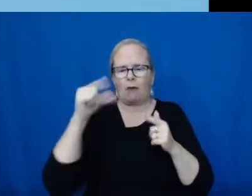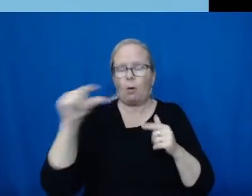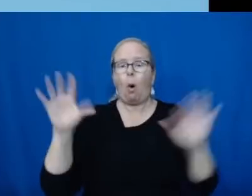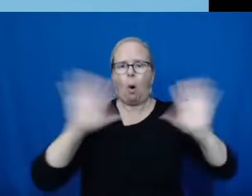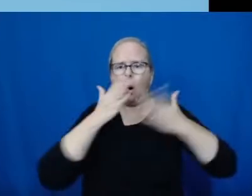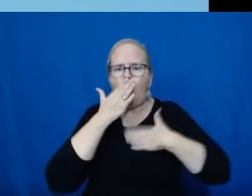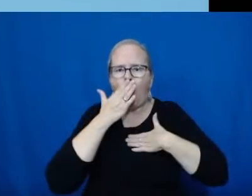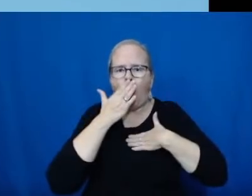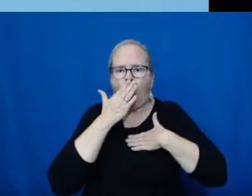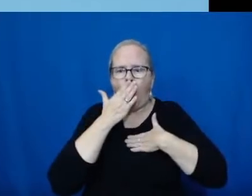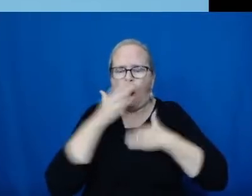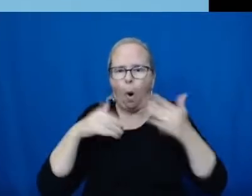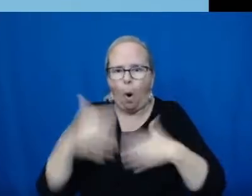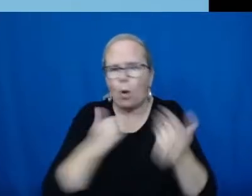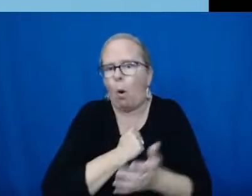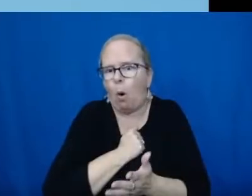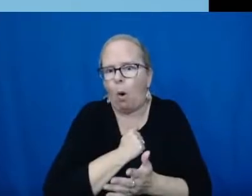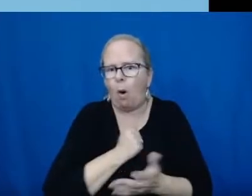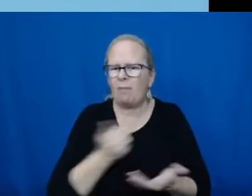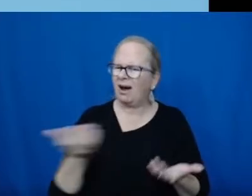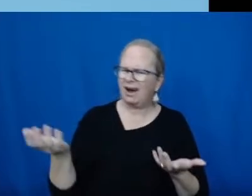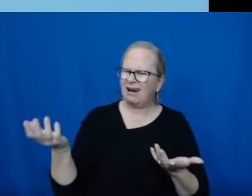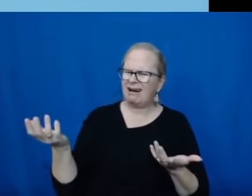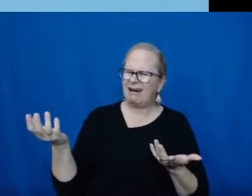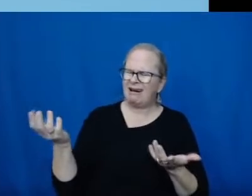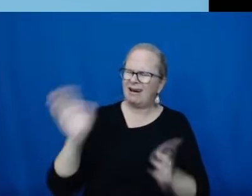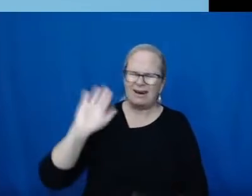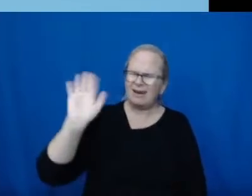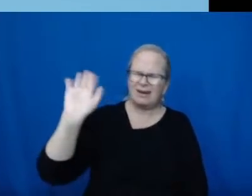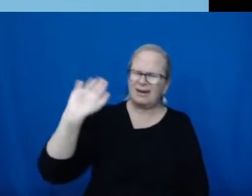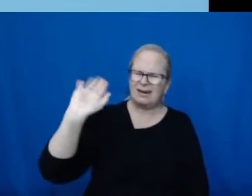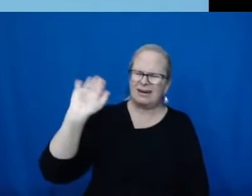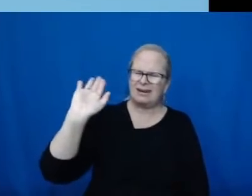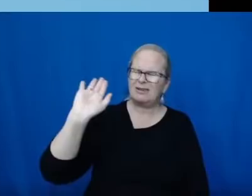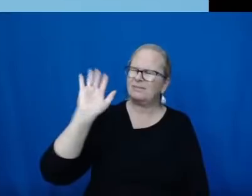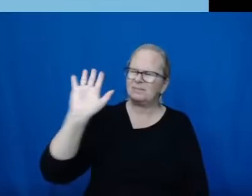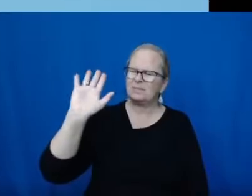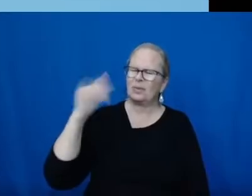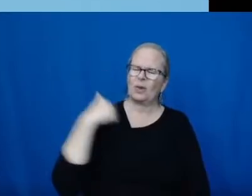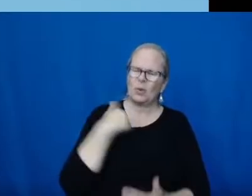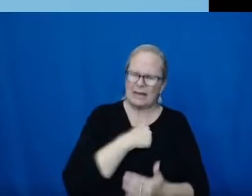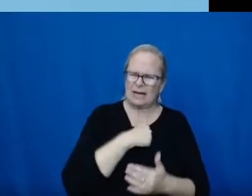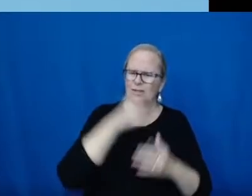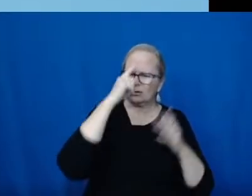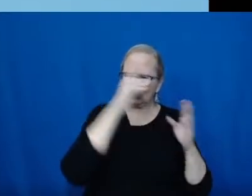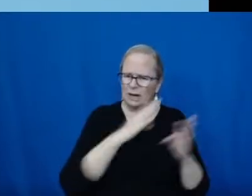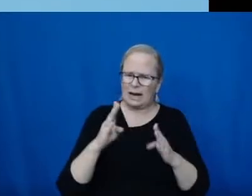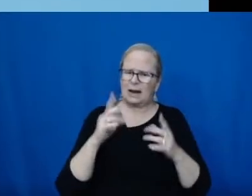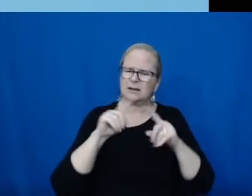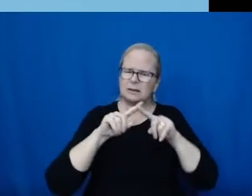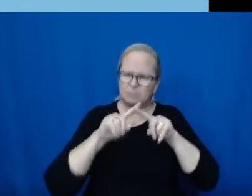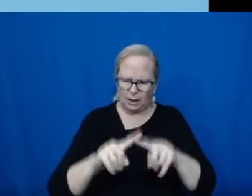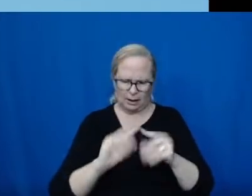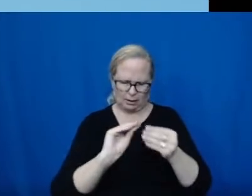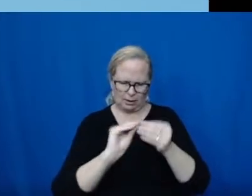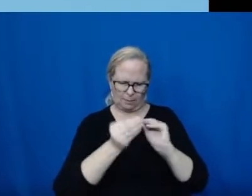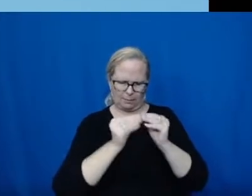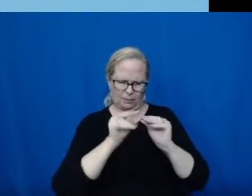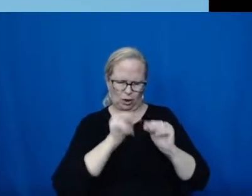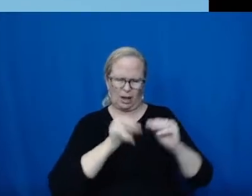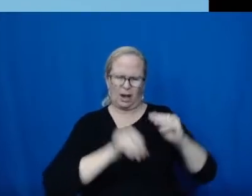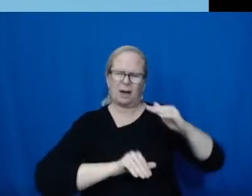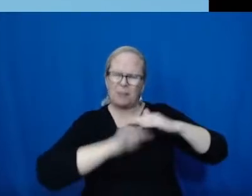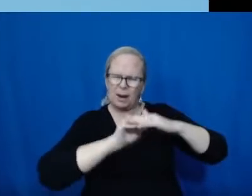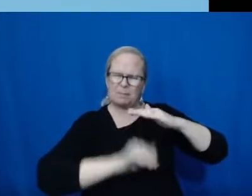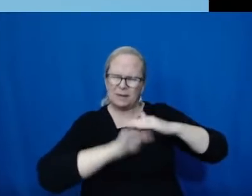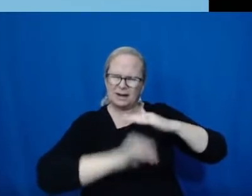on capacity of ICU beds. And so basically the government